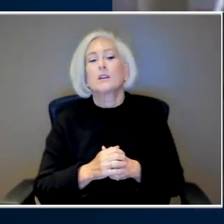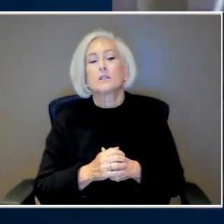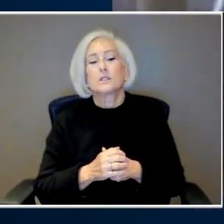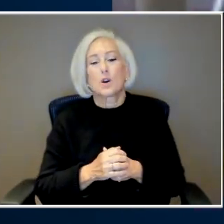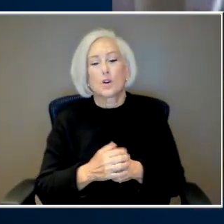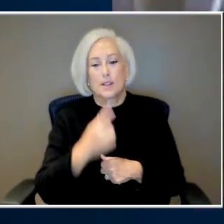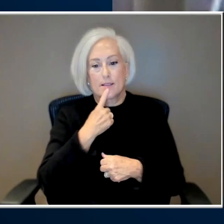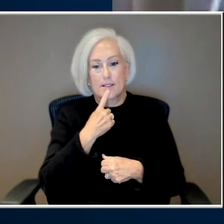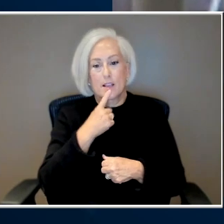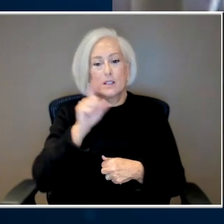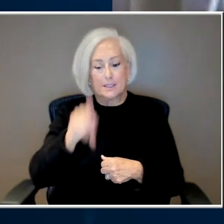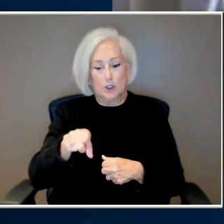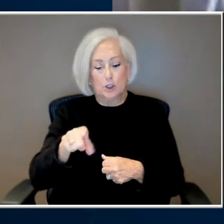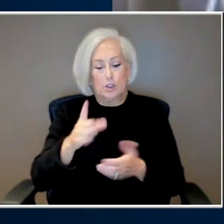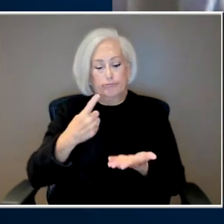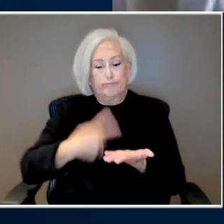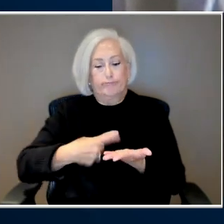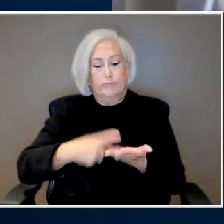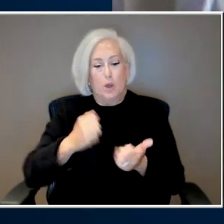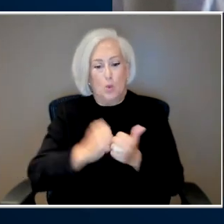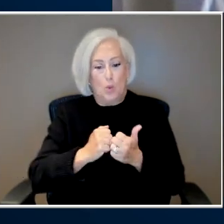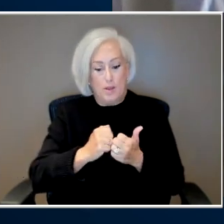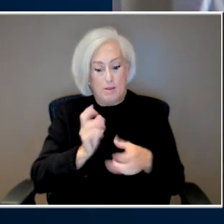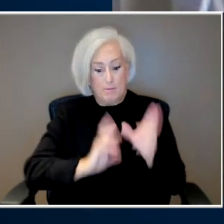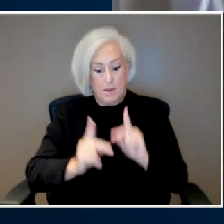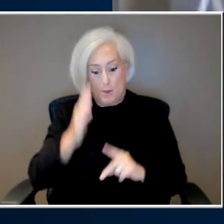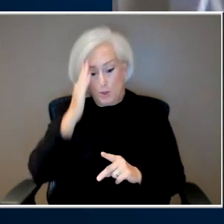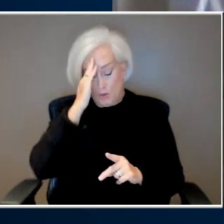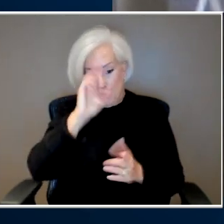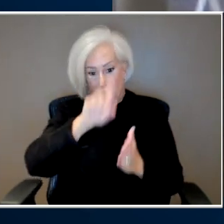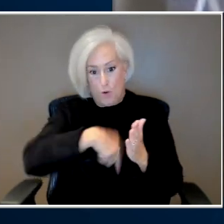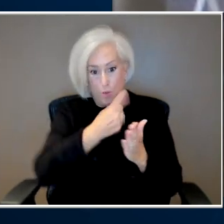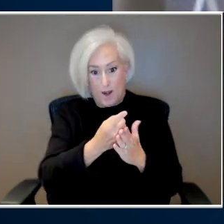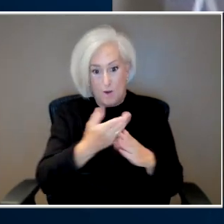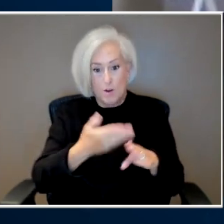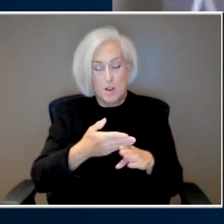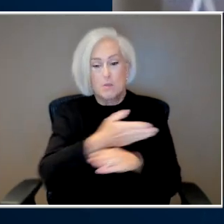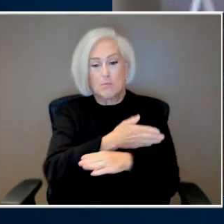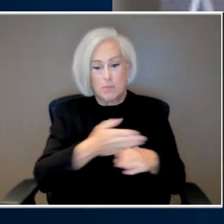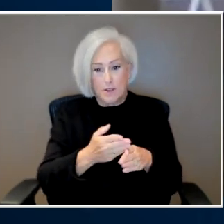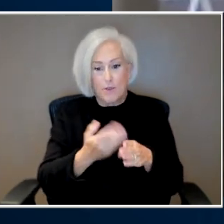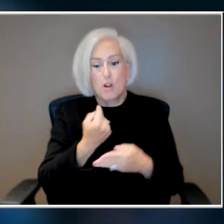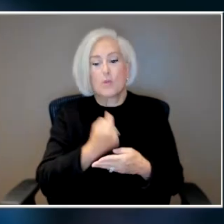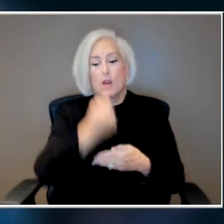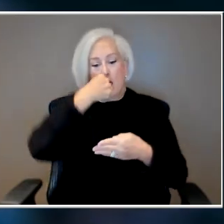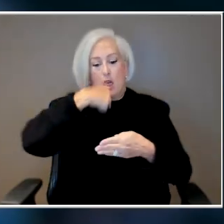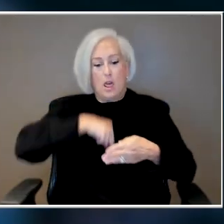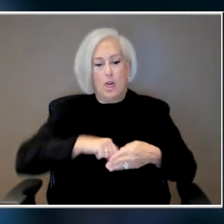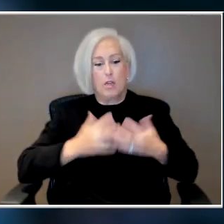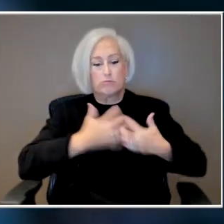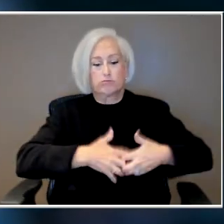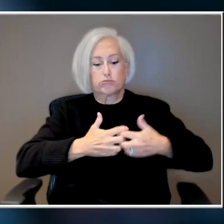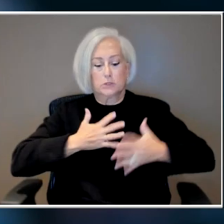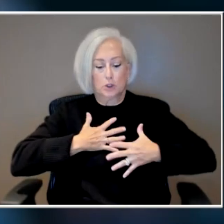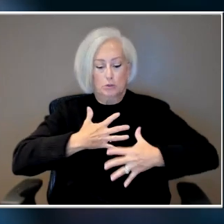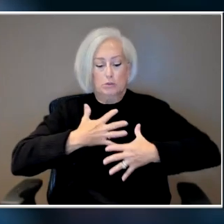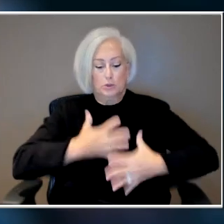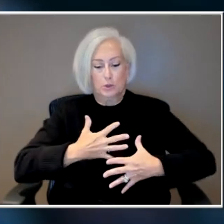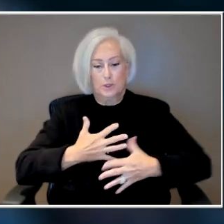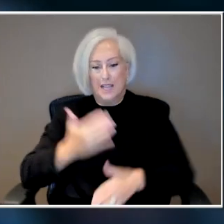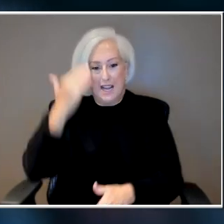people before they were going to put me on the ventilator. I mean, I knew the odds were not in my favor.